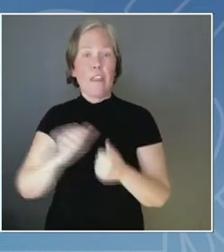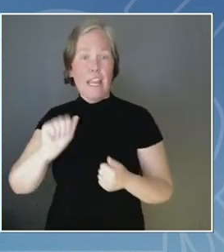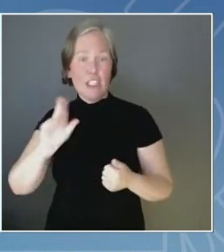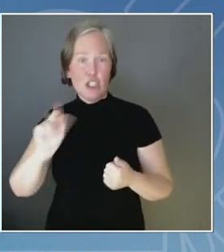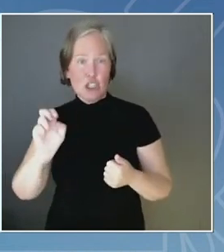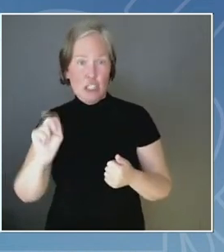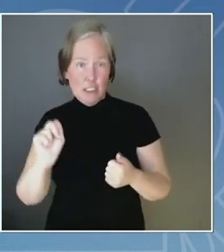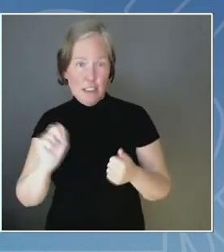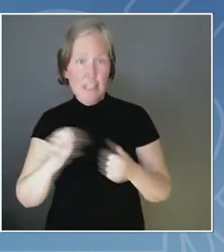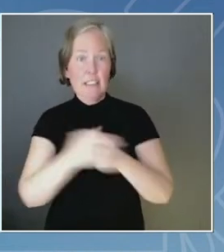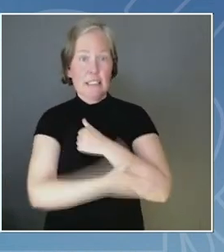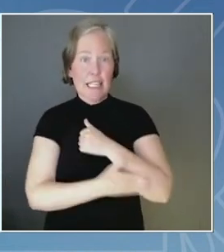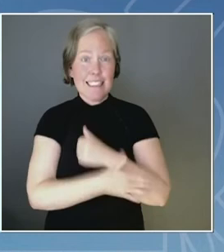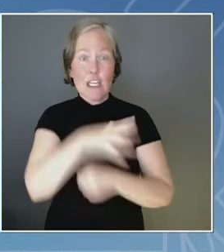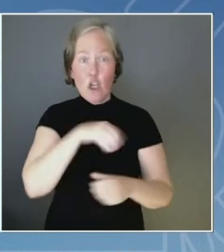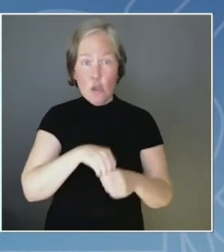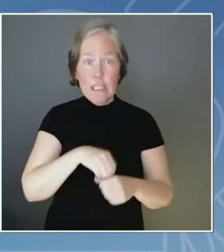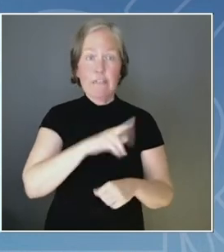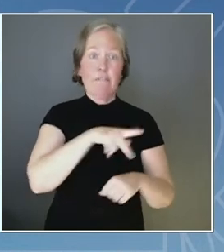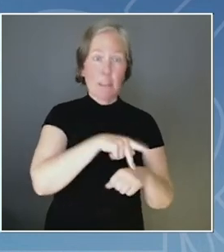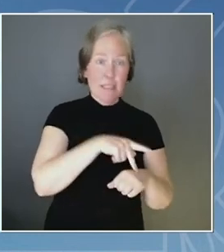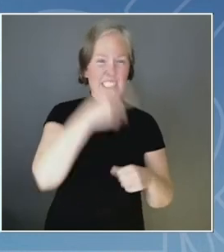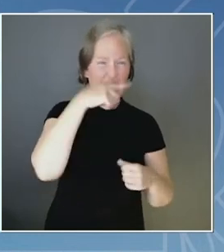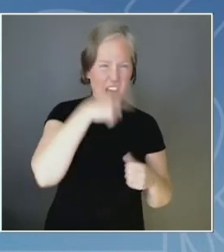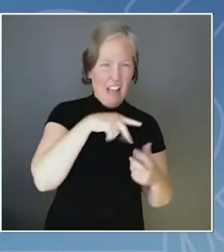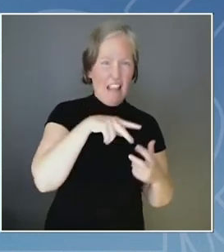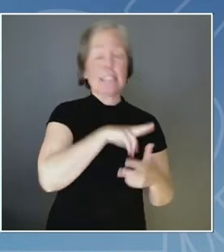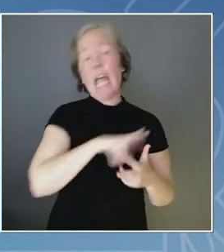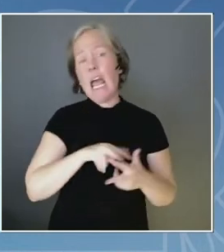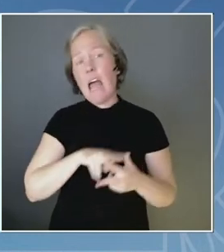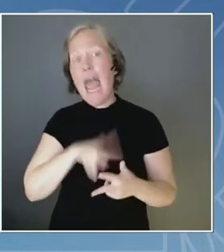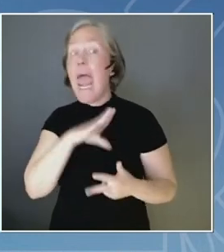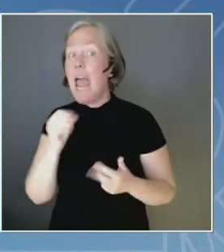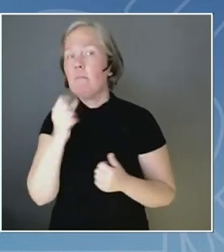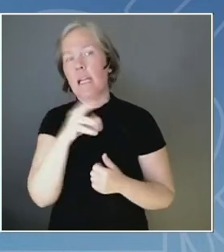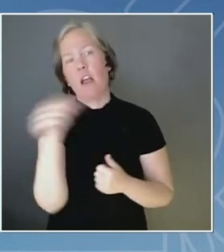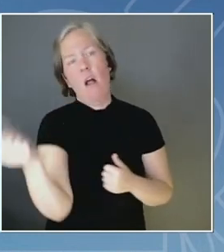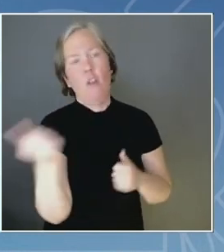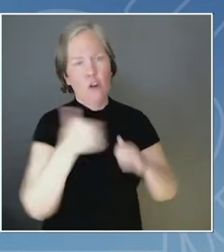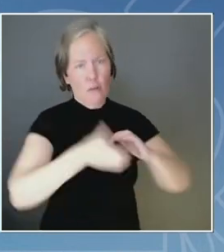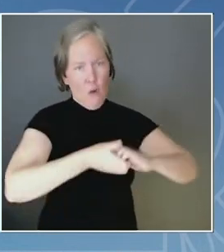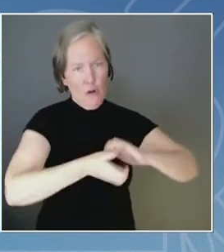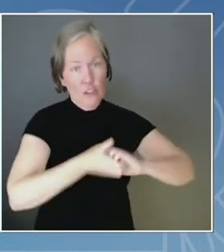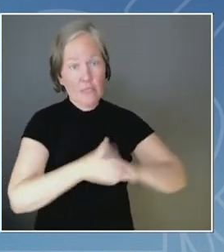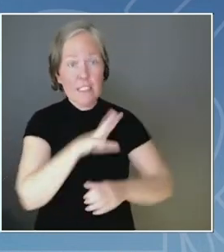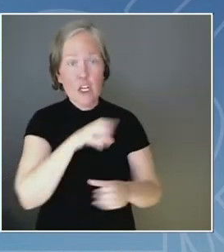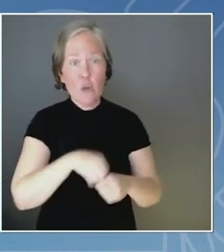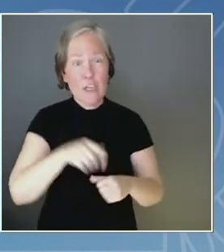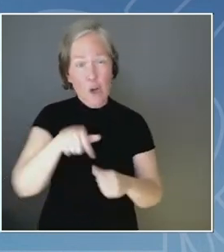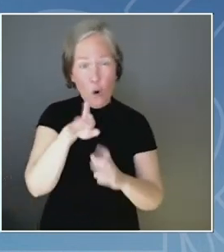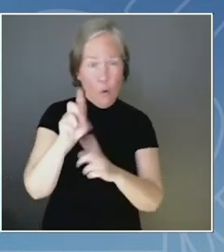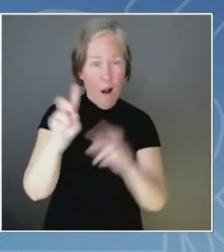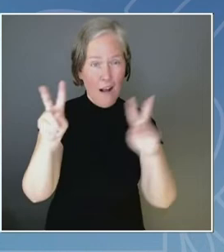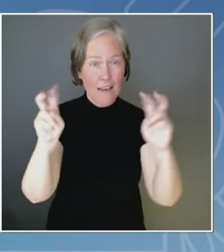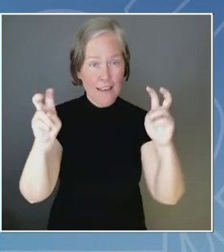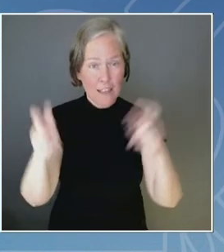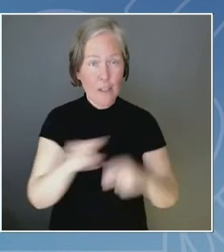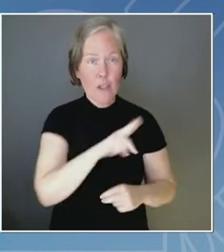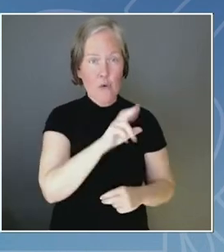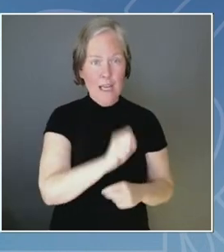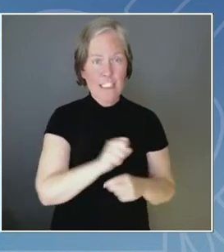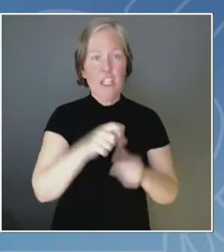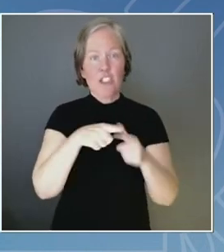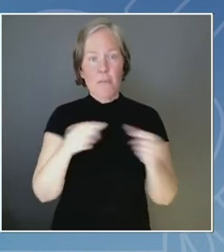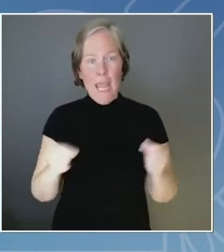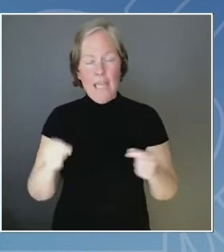as all our many bilateral partnerships. It includes the Quad with the US, Japan, India, and Australia. And